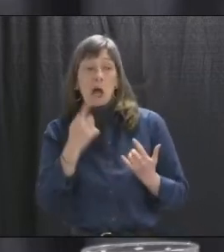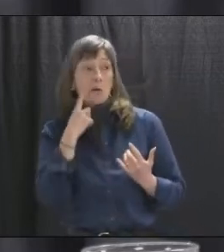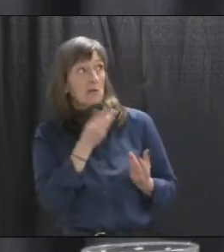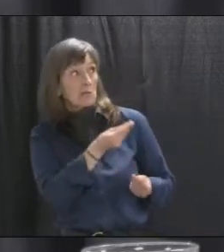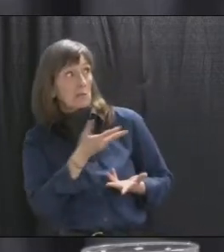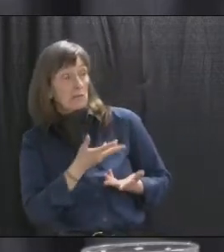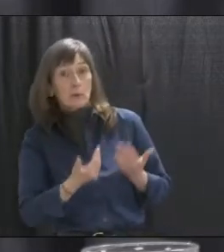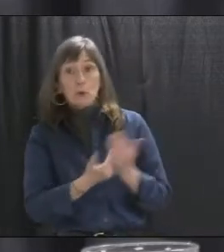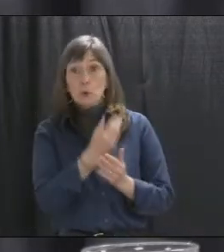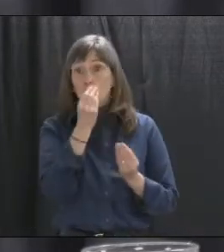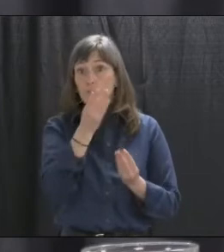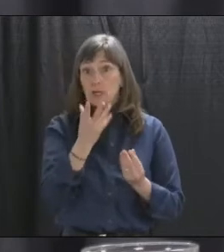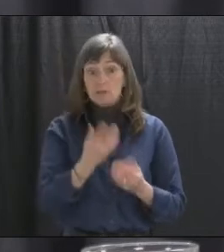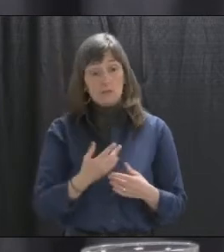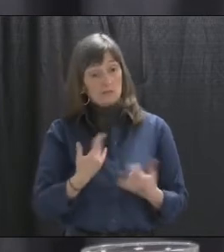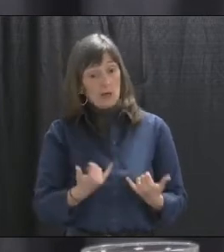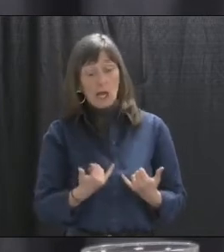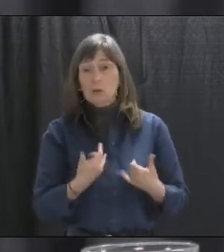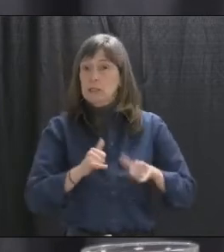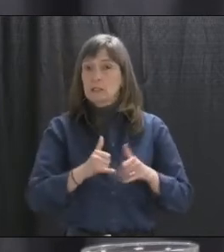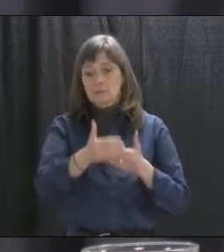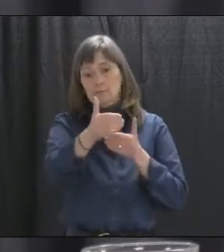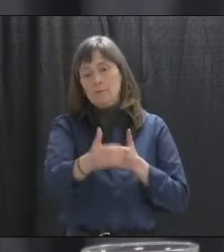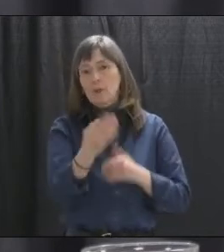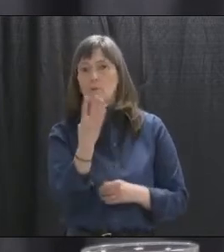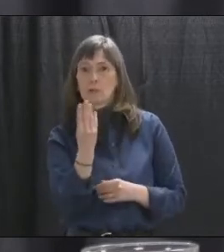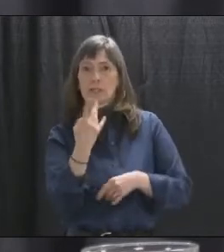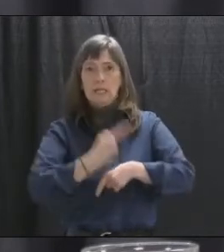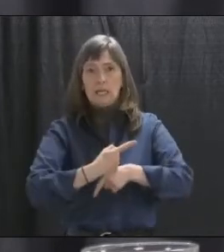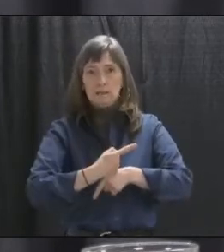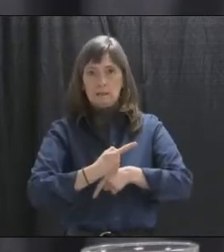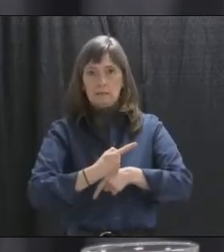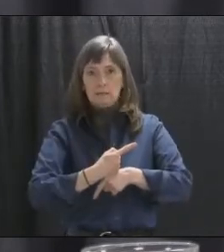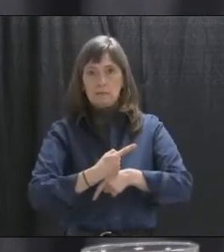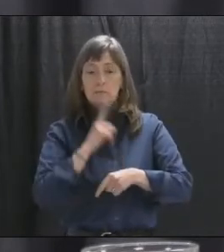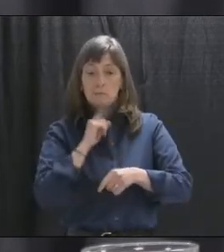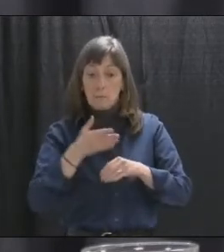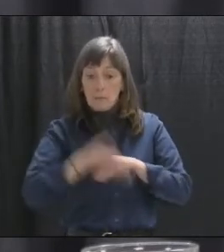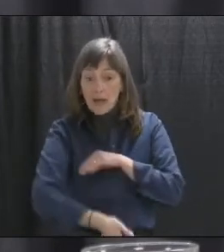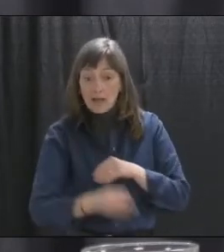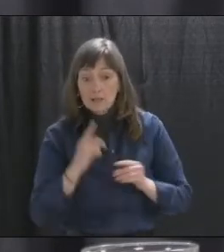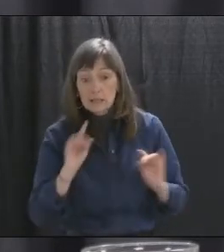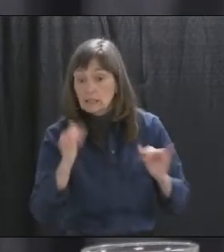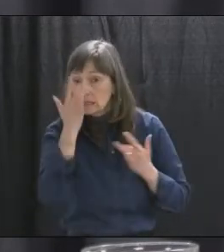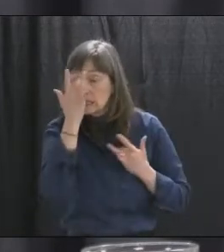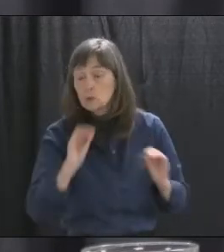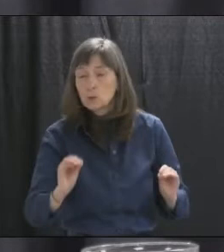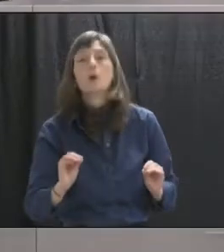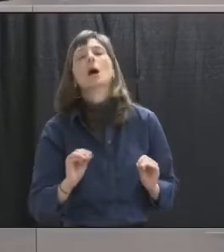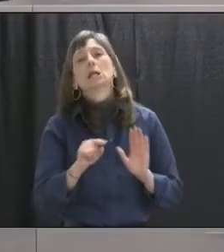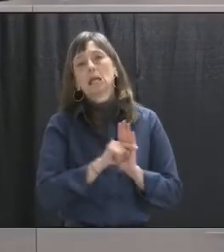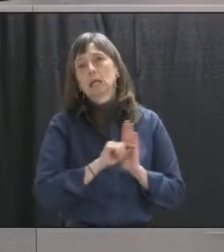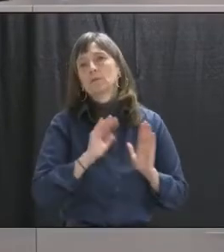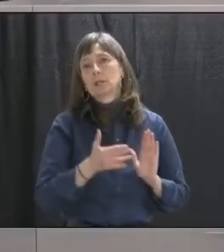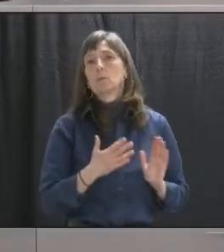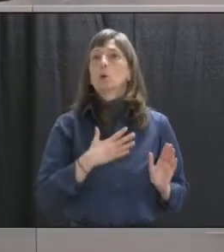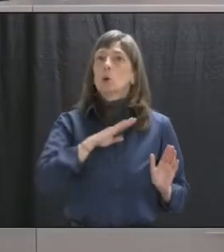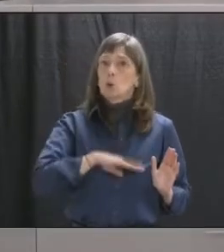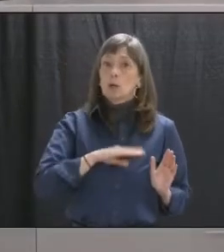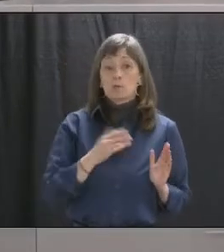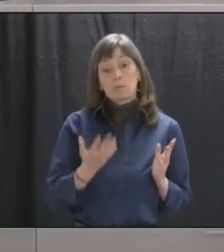right time, and it hasn't yet, then certainly that would be something we'd take into consideration very quickly. So, David, I think, too, just to build on